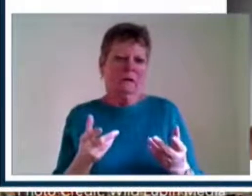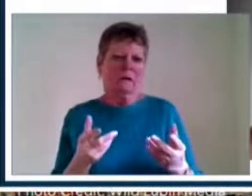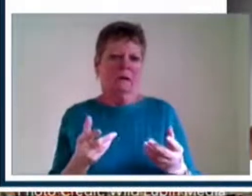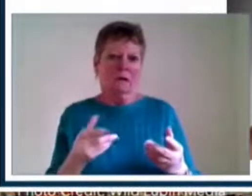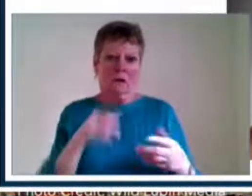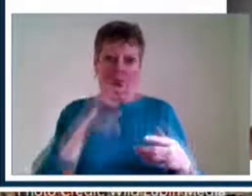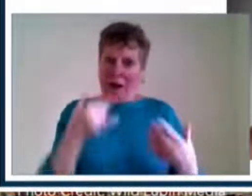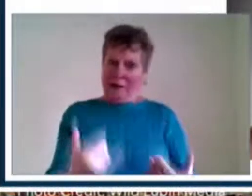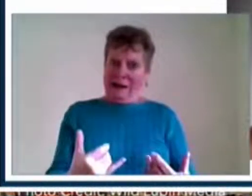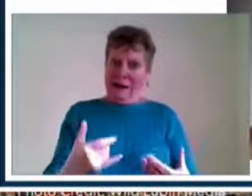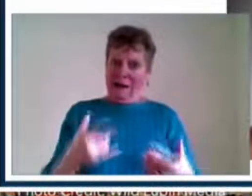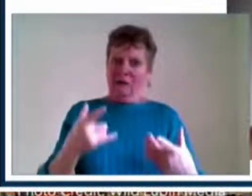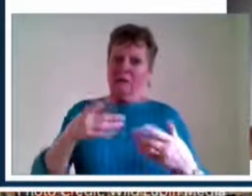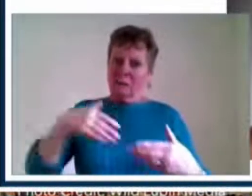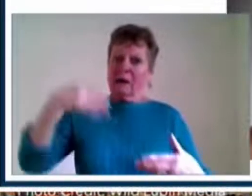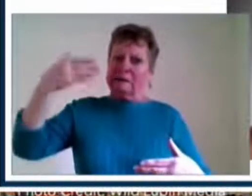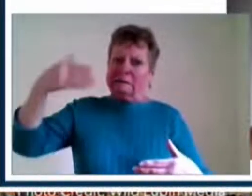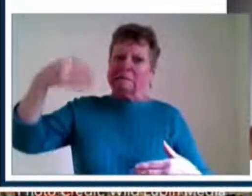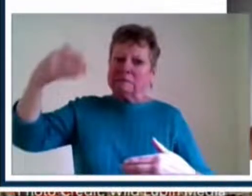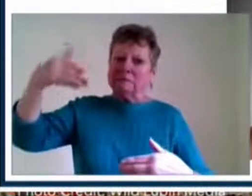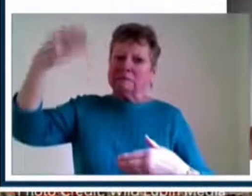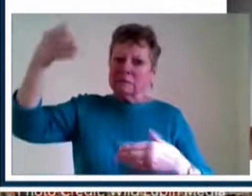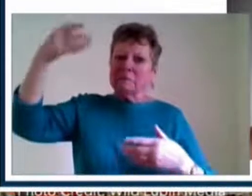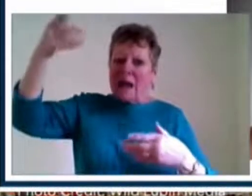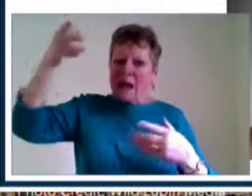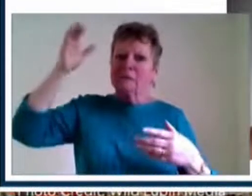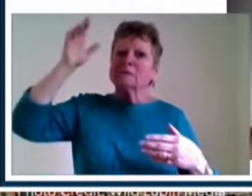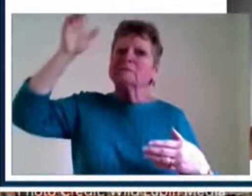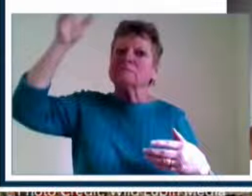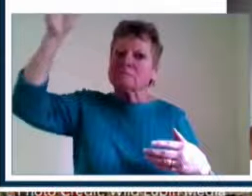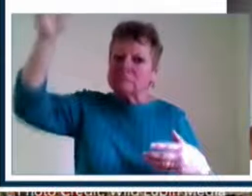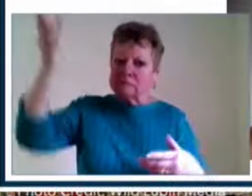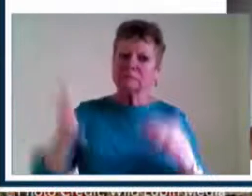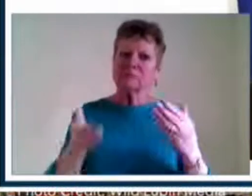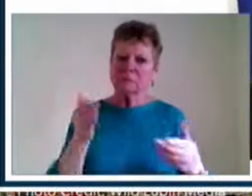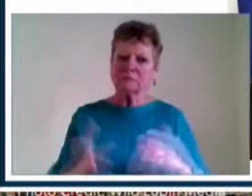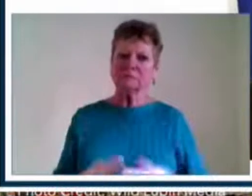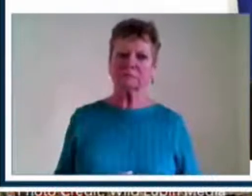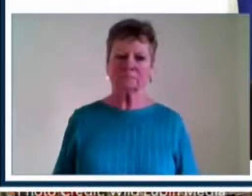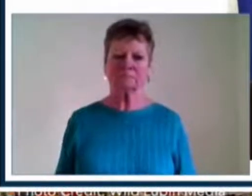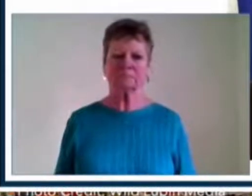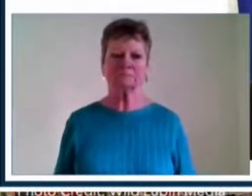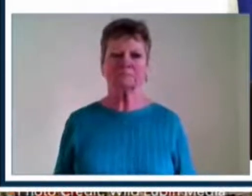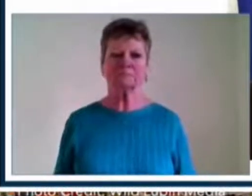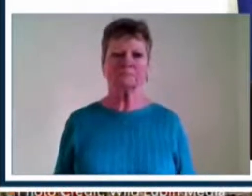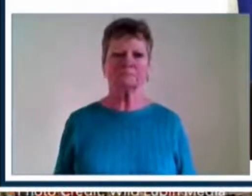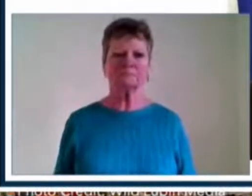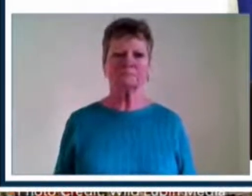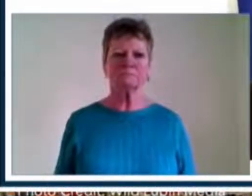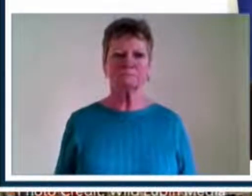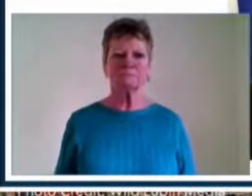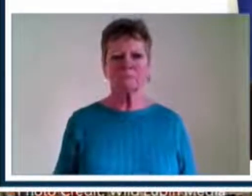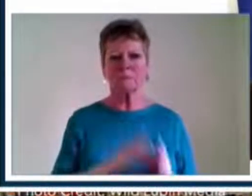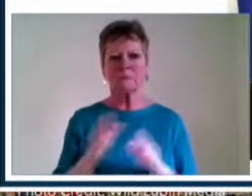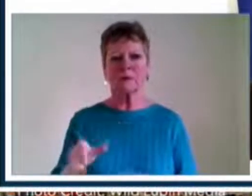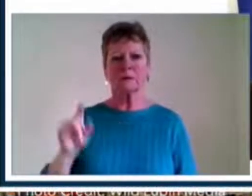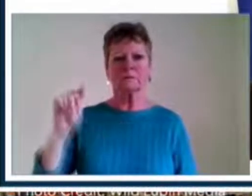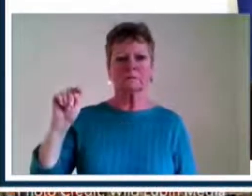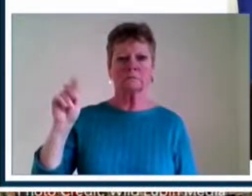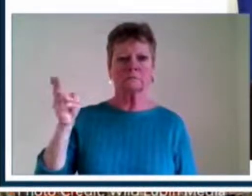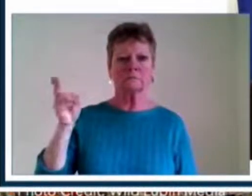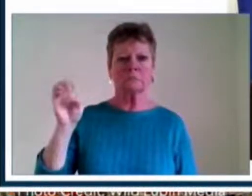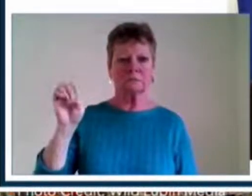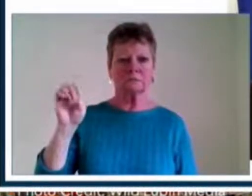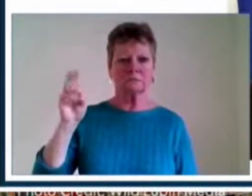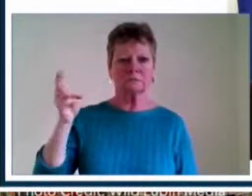that is also a direction we will incrementally move towards. Moving along, we'll go to Stuart Peddle with the Herald. Go ahead, Stuart.